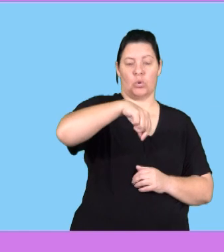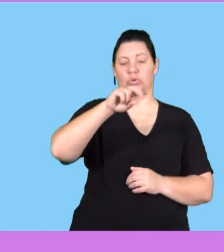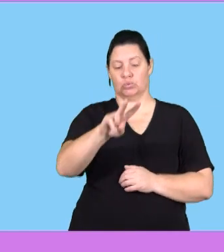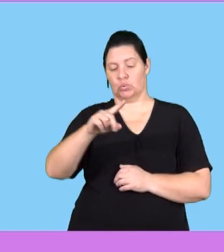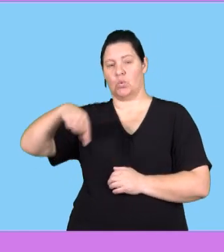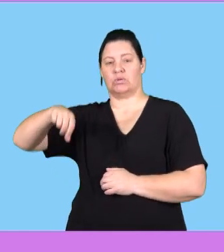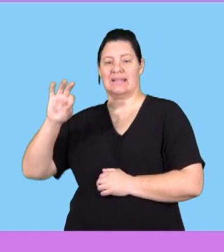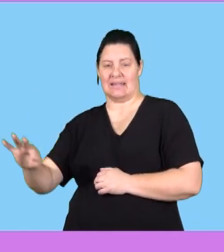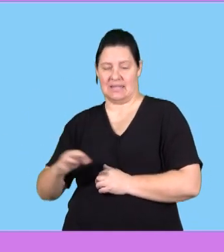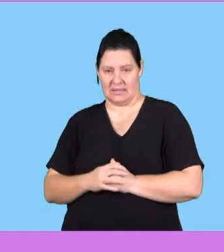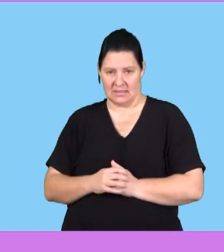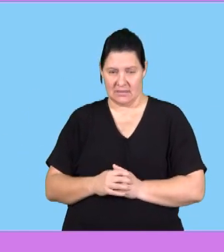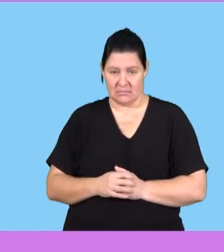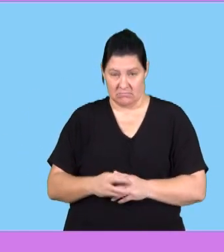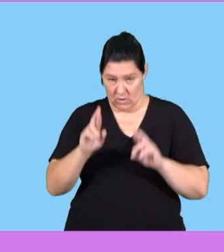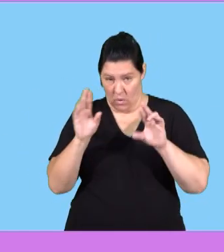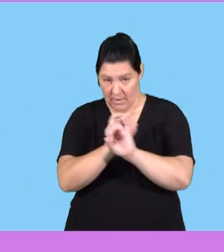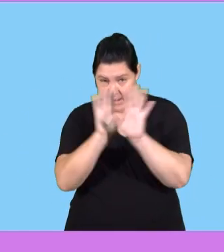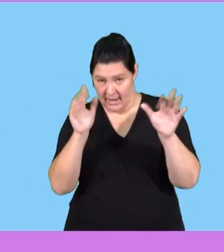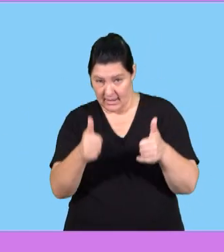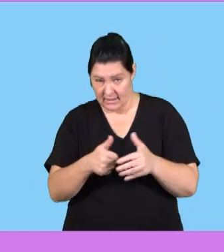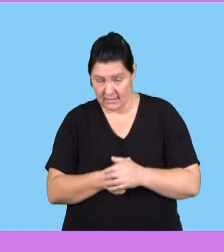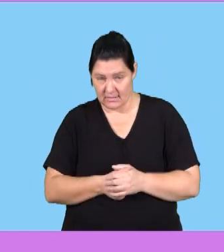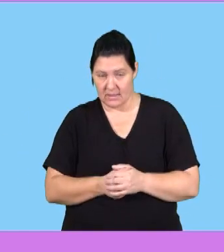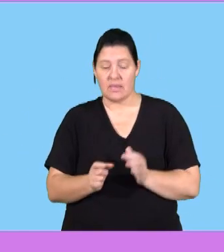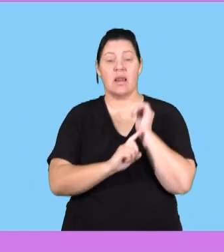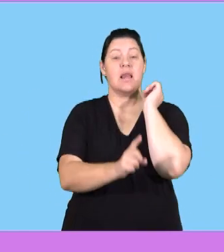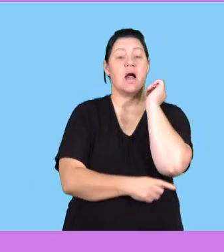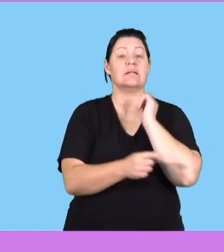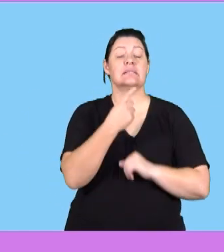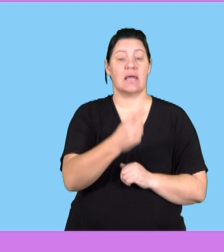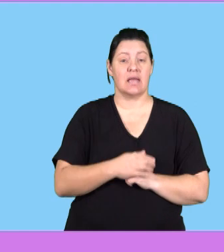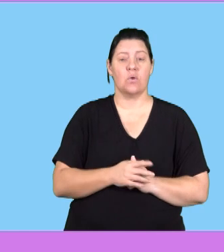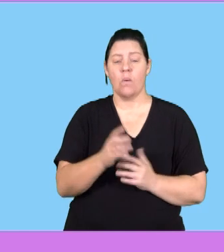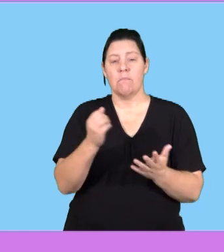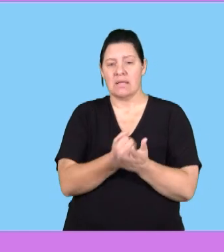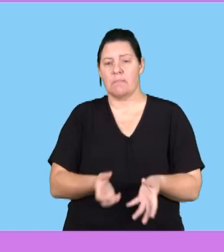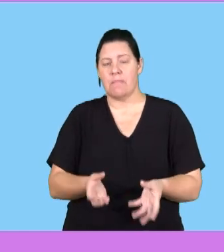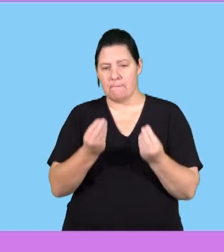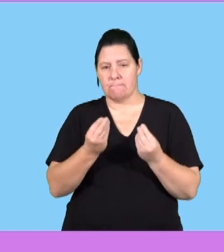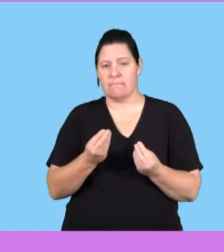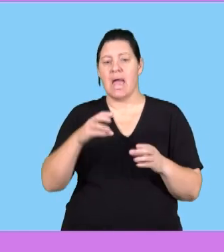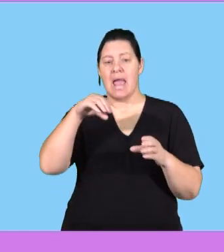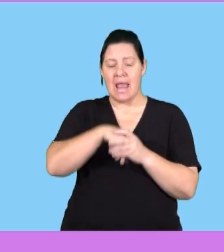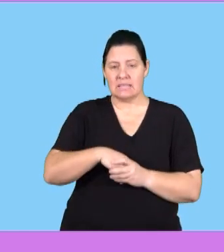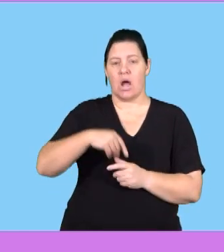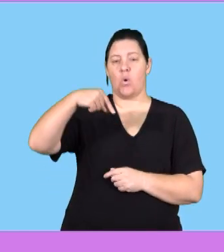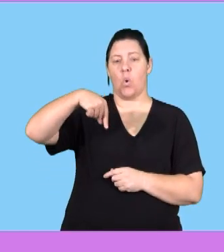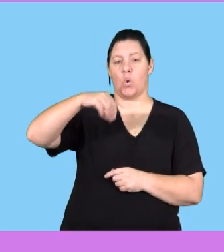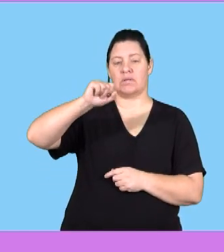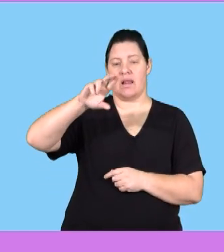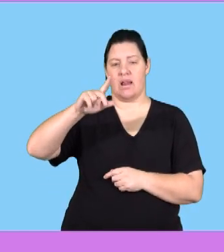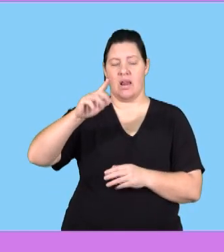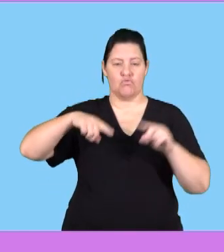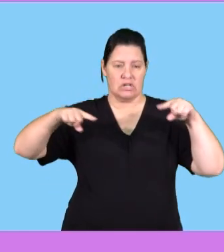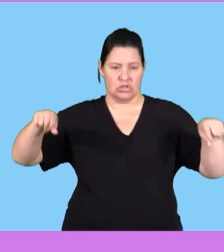1, quartile 2, and quartile 3. I hope that is clear. Then lastly, I said you must also determine the interquartile range. I